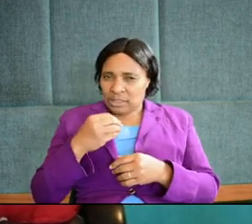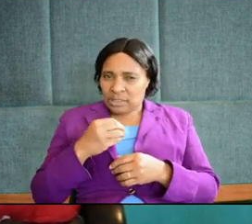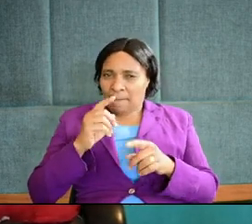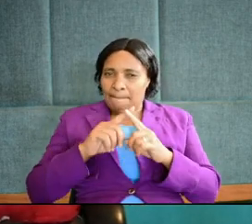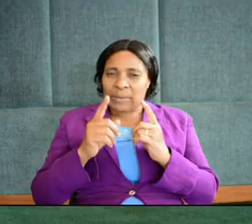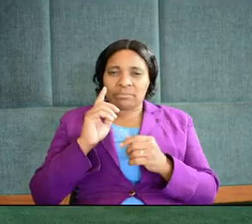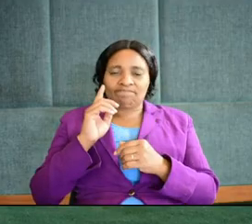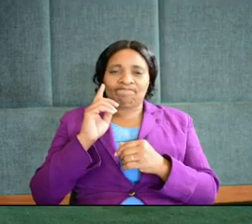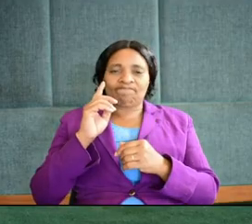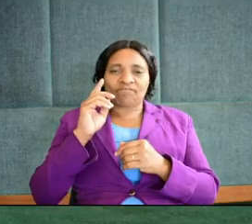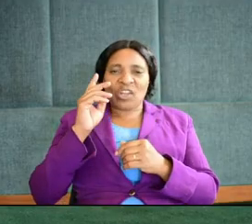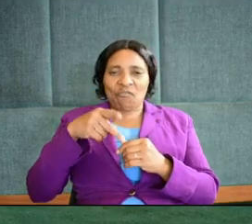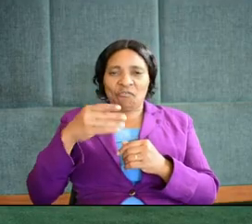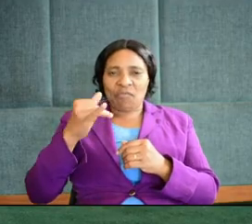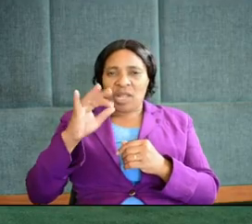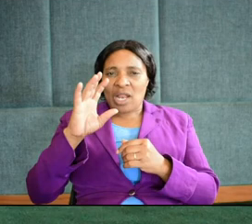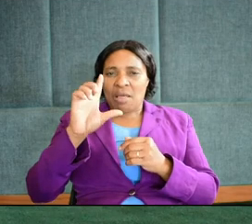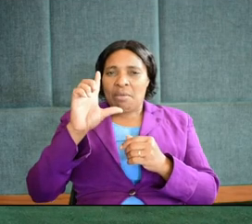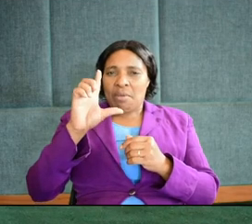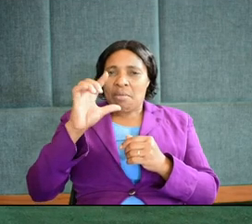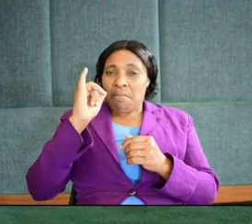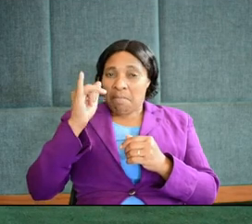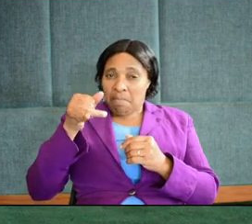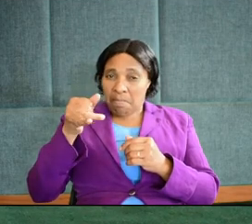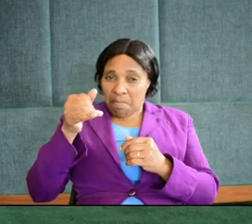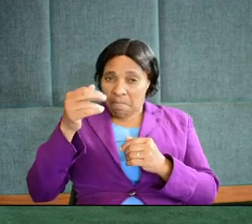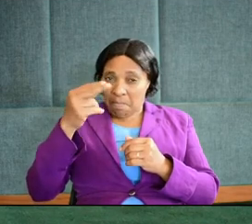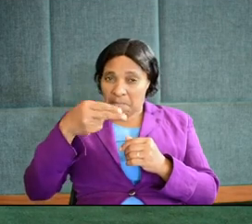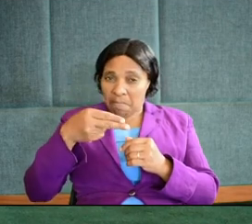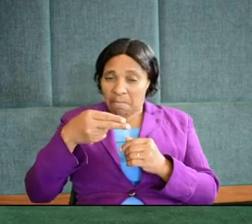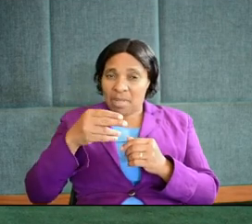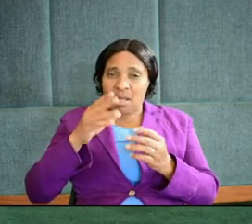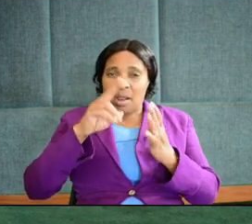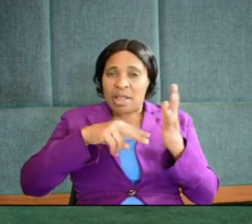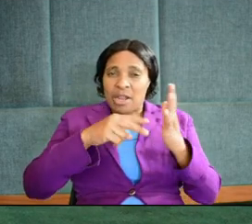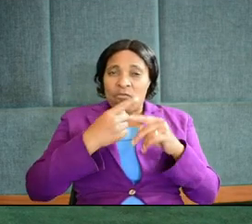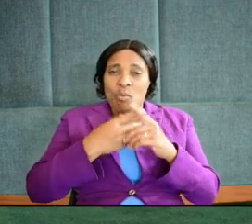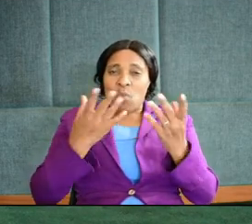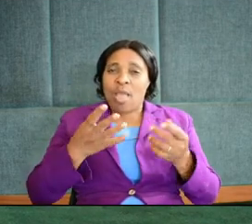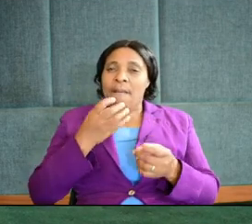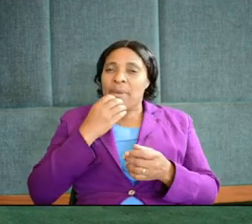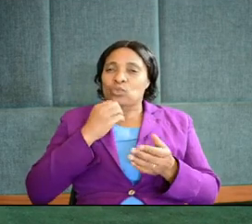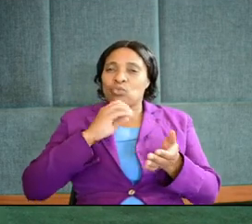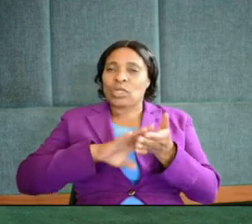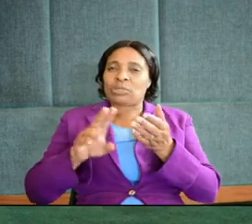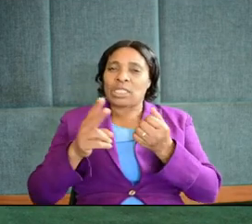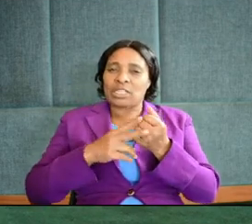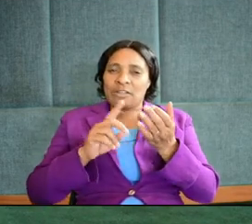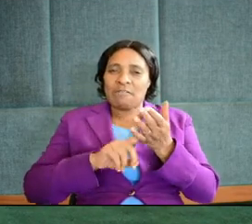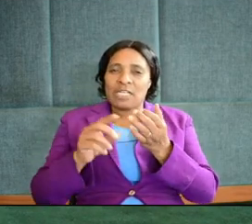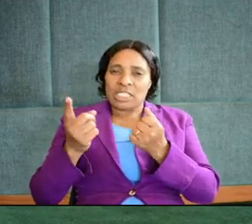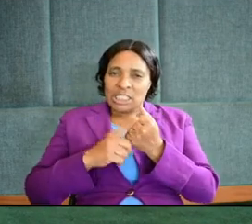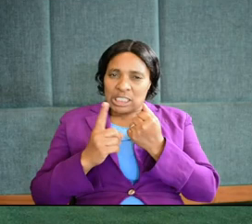Finley, please read for us from the book of Matthew, chapter 7 and verse 6.